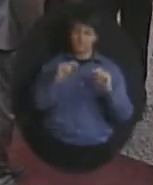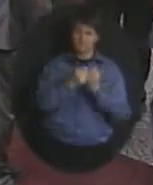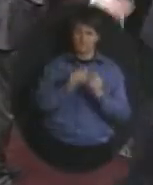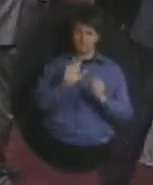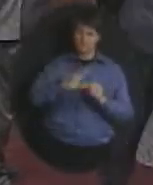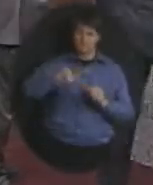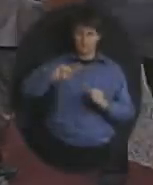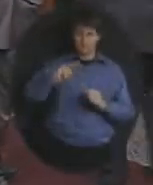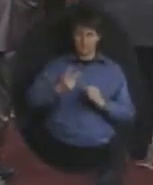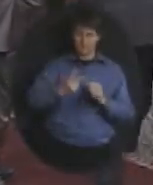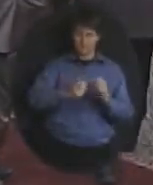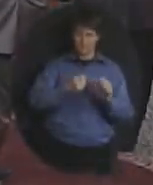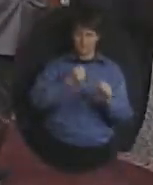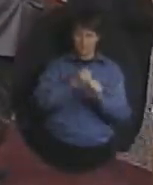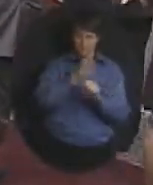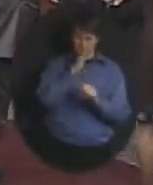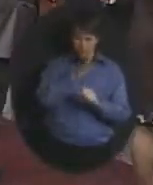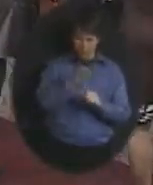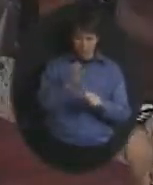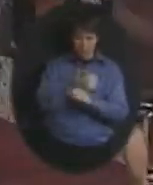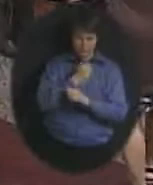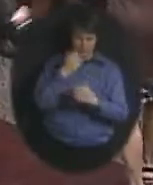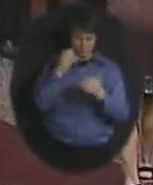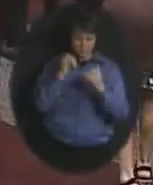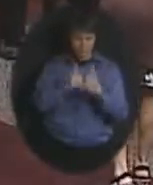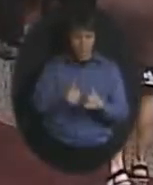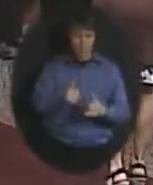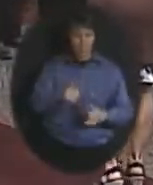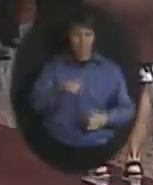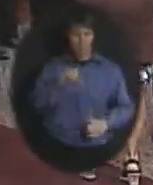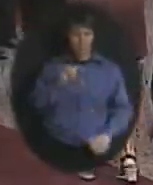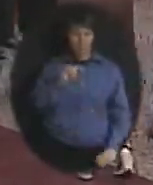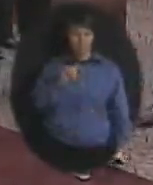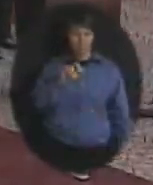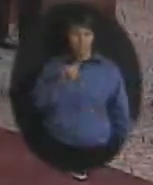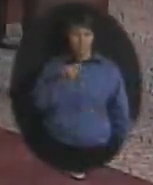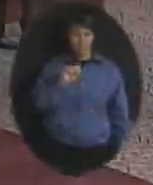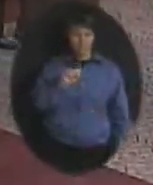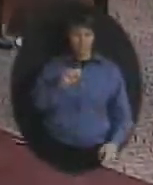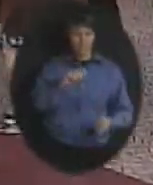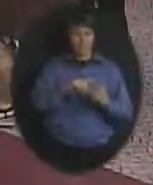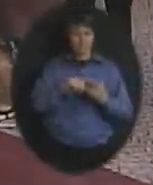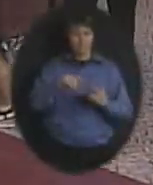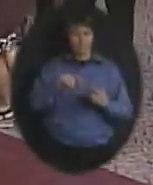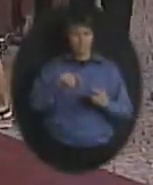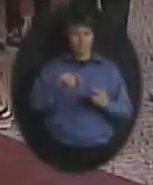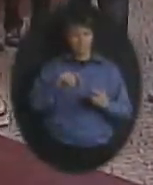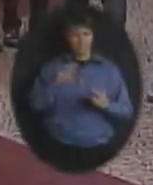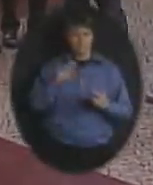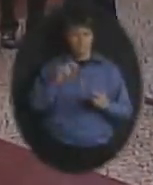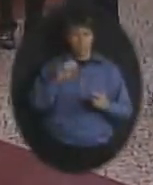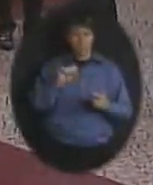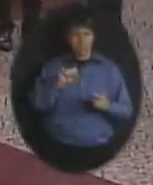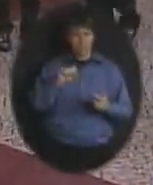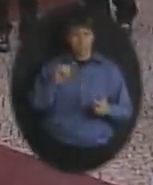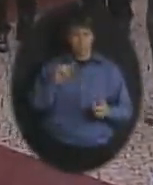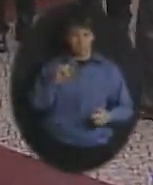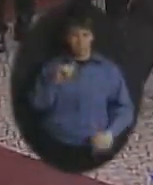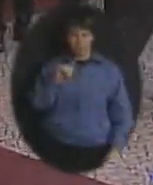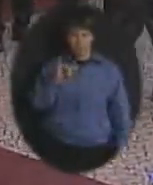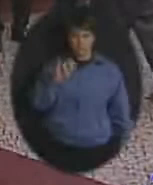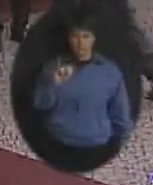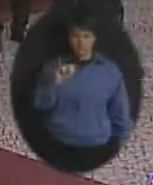row. The team members are Travis Sixta, raise your hand when I say your name, Horace Paul, Tristan